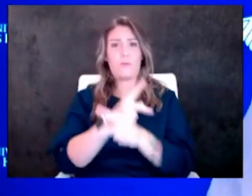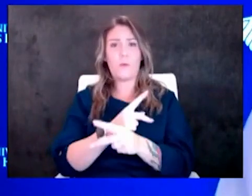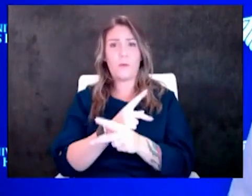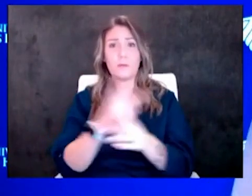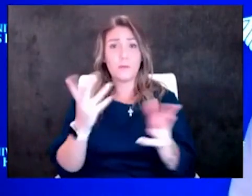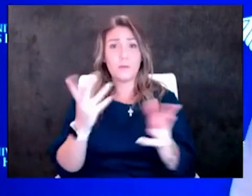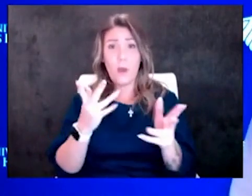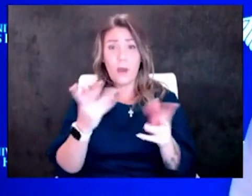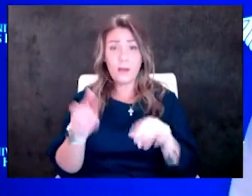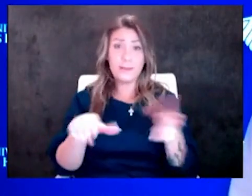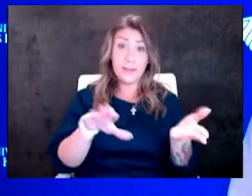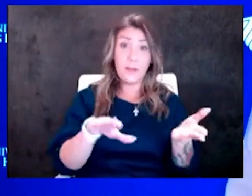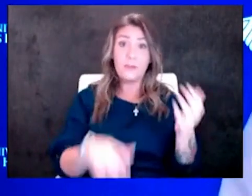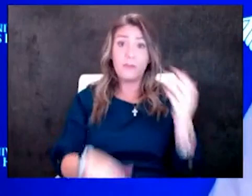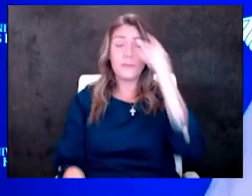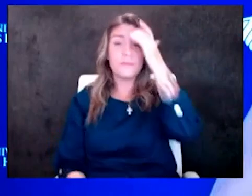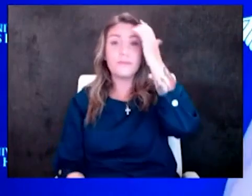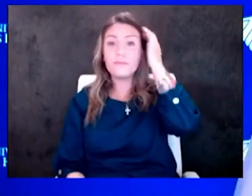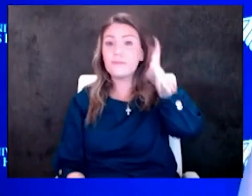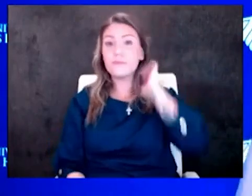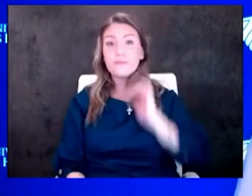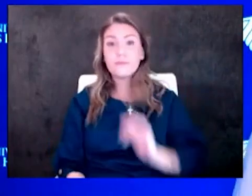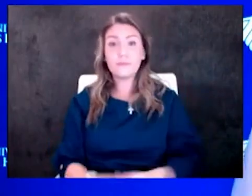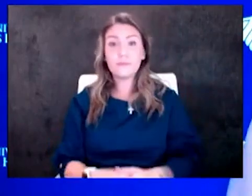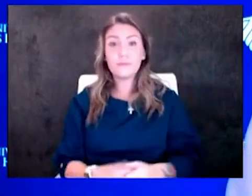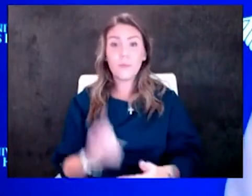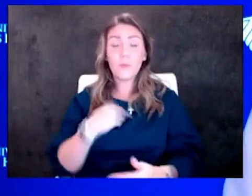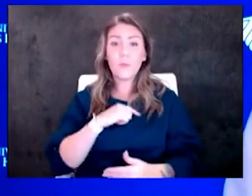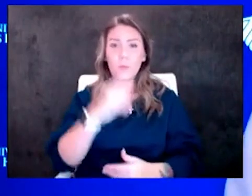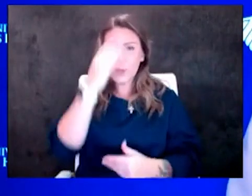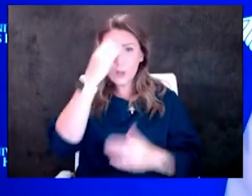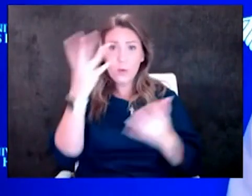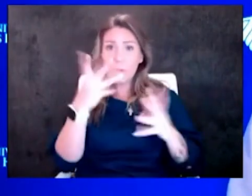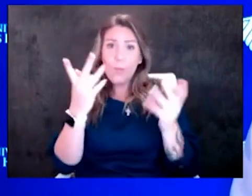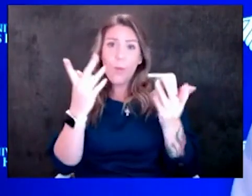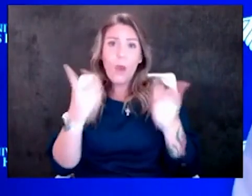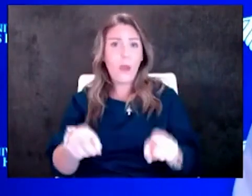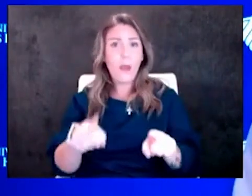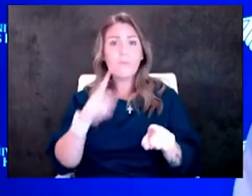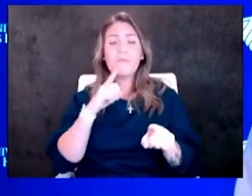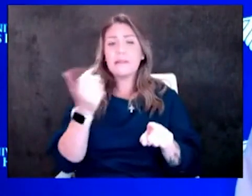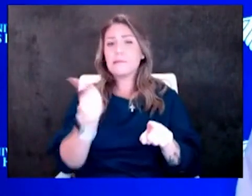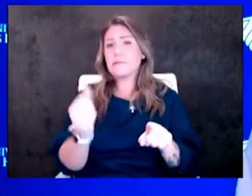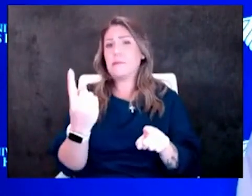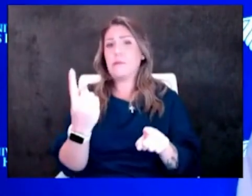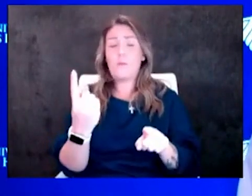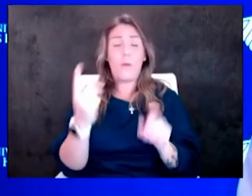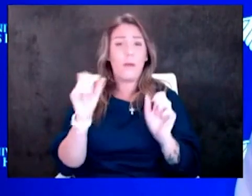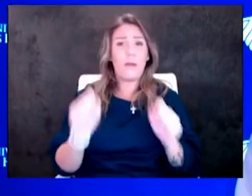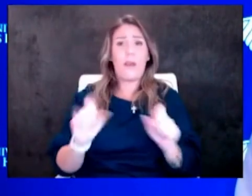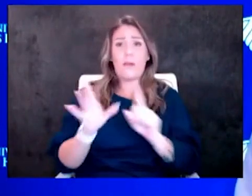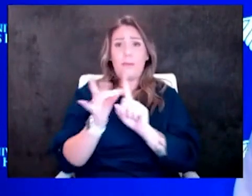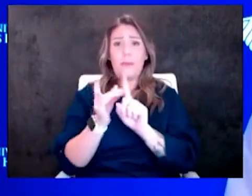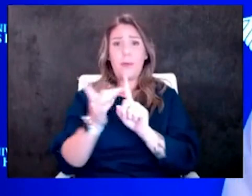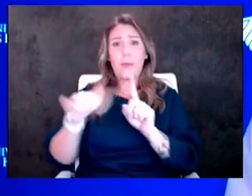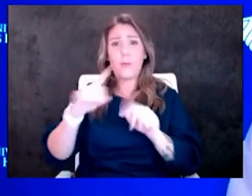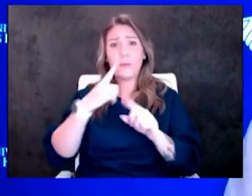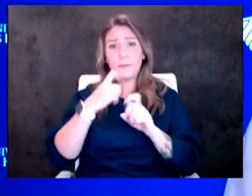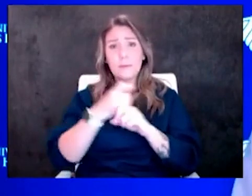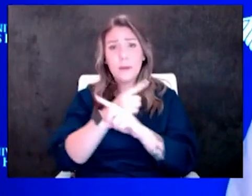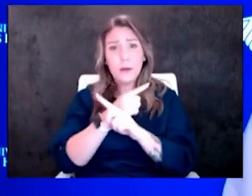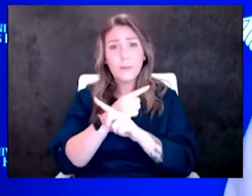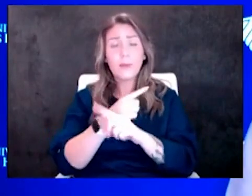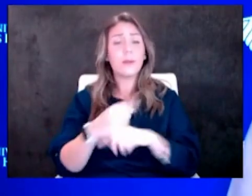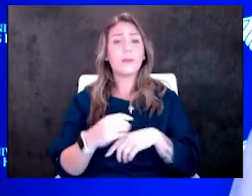death. But we know what happens, and we know that anybody could be susceptible to those complications, and especially